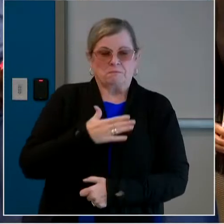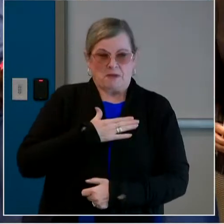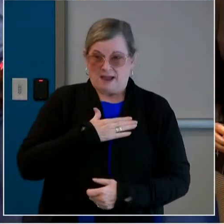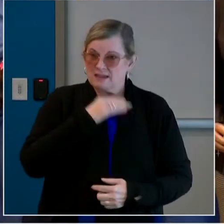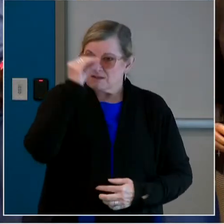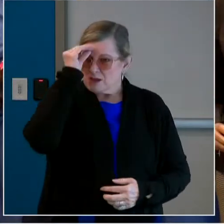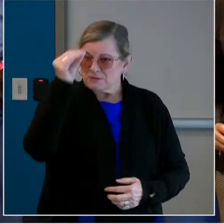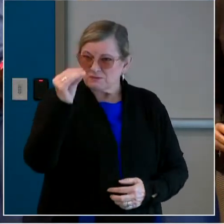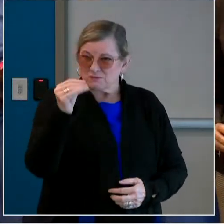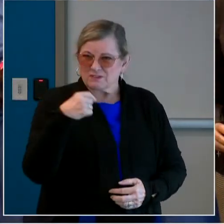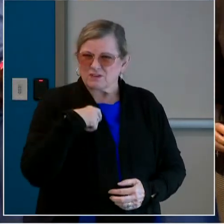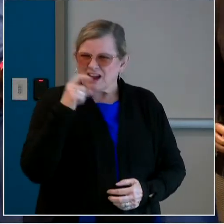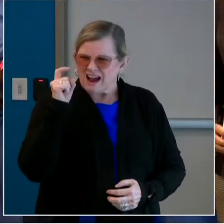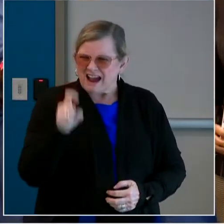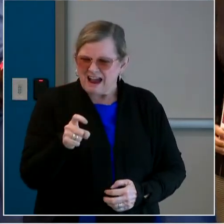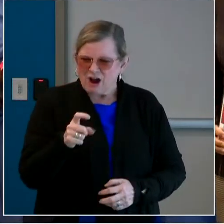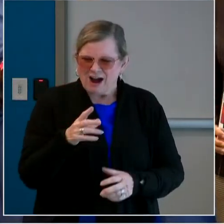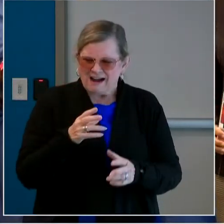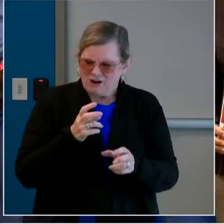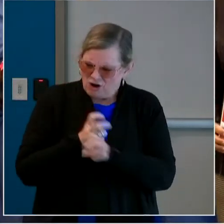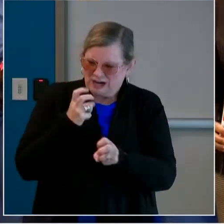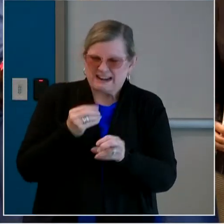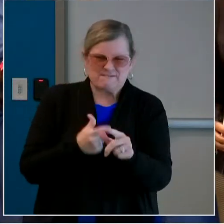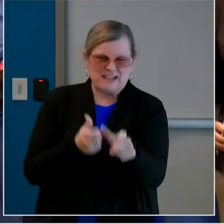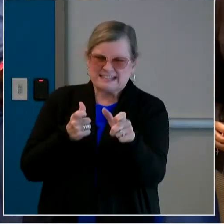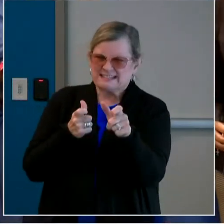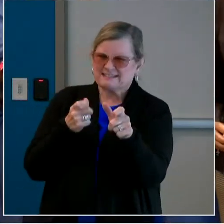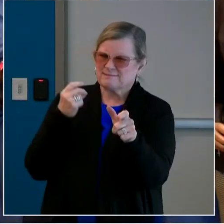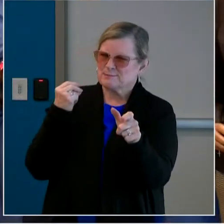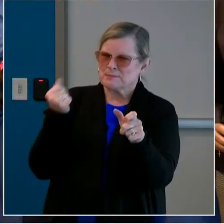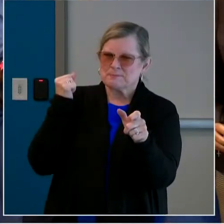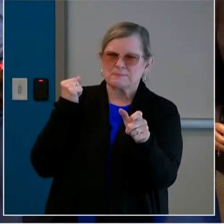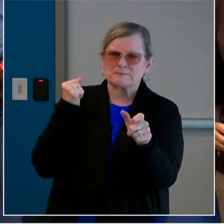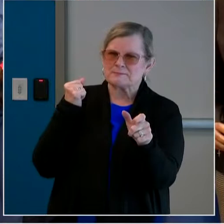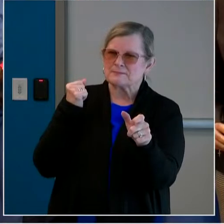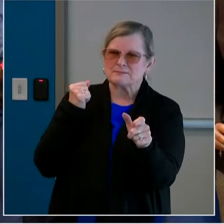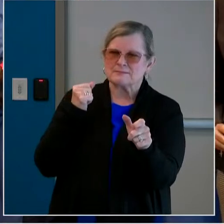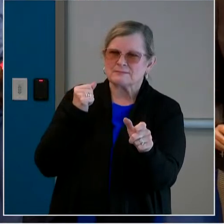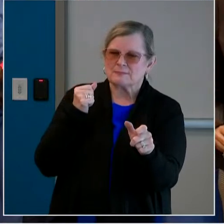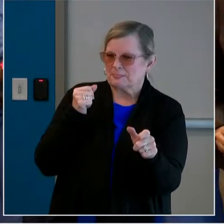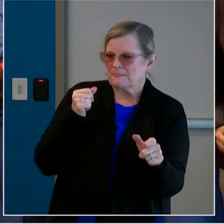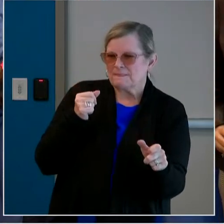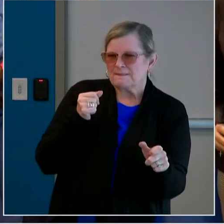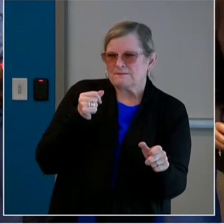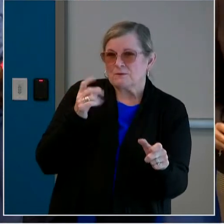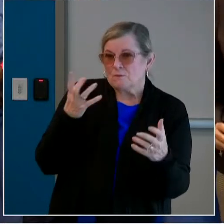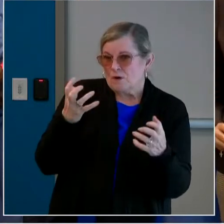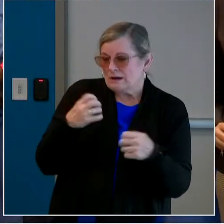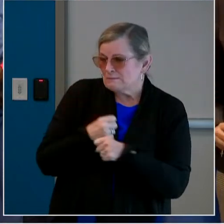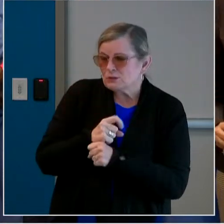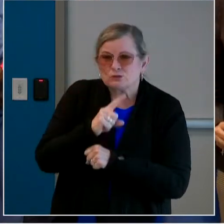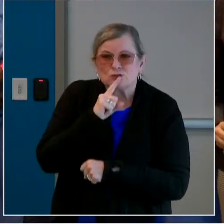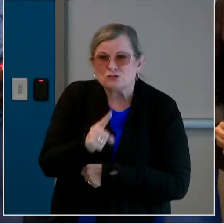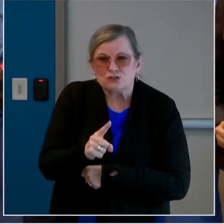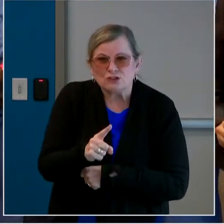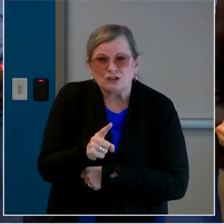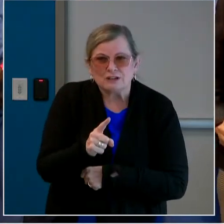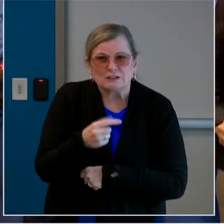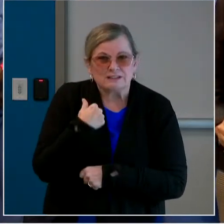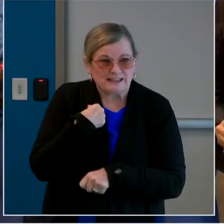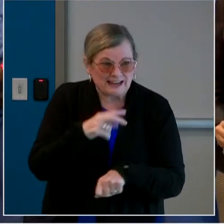hard and fast and get on the point to make sure that this nation